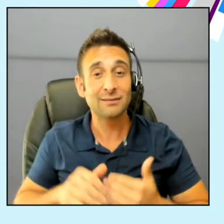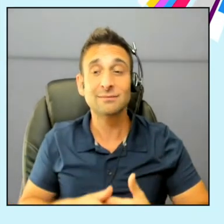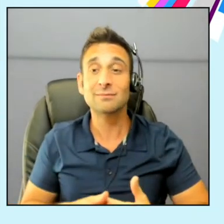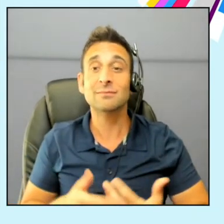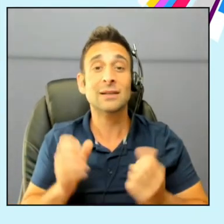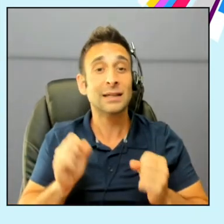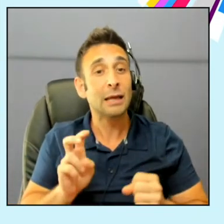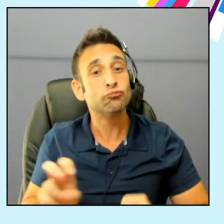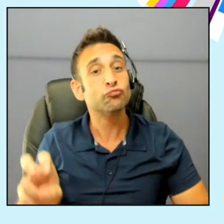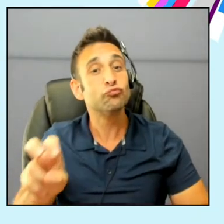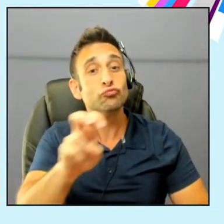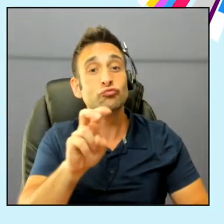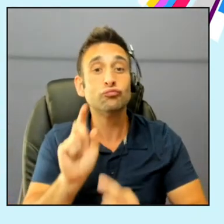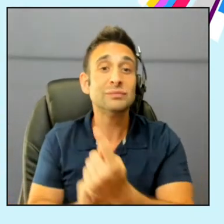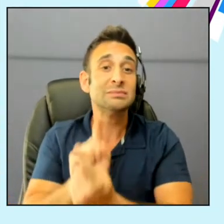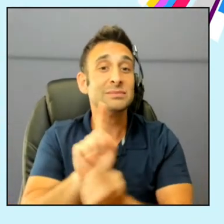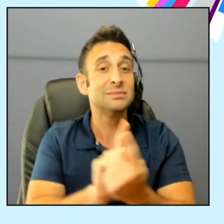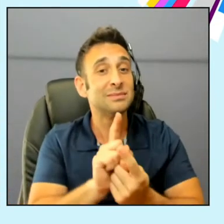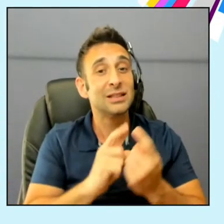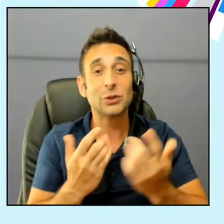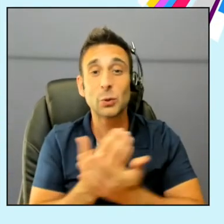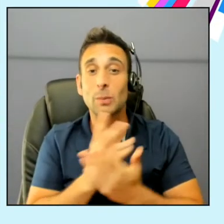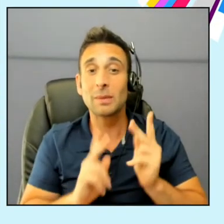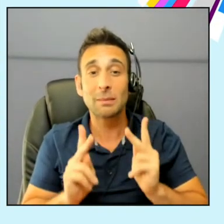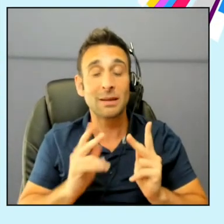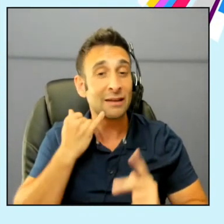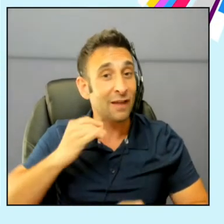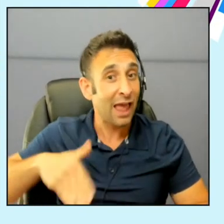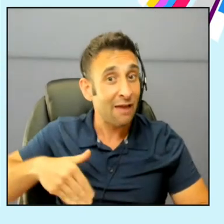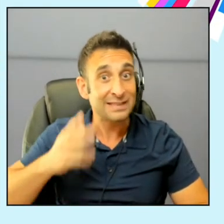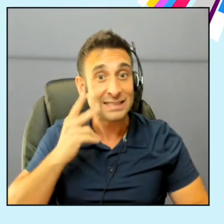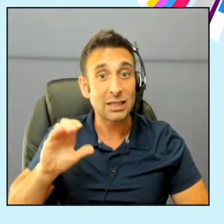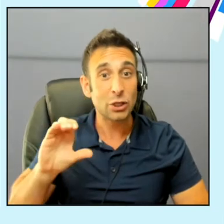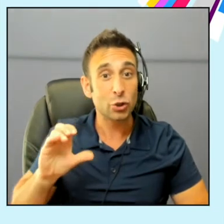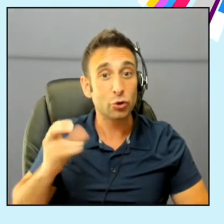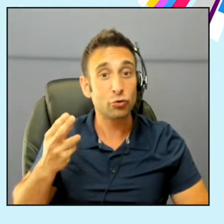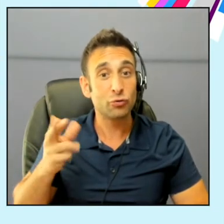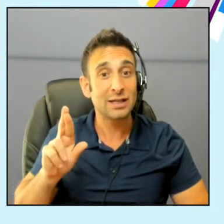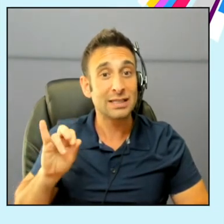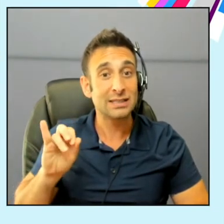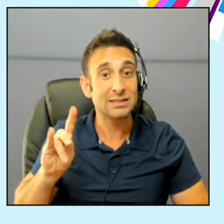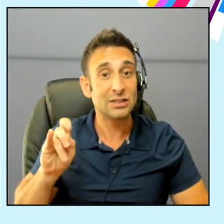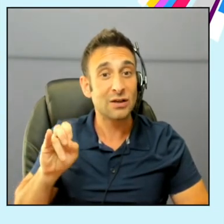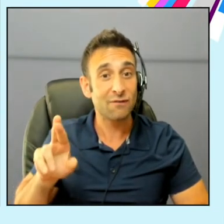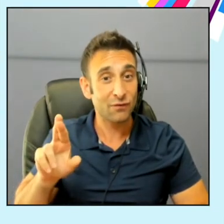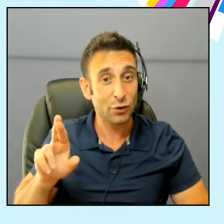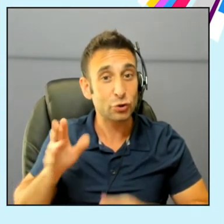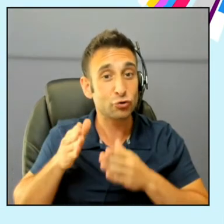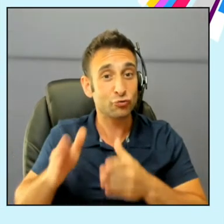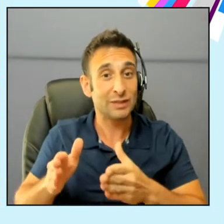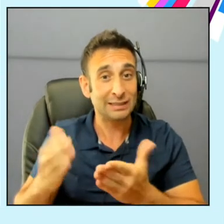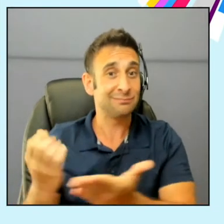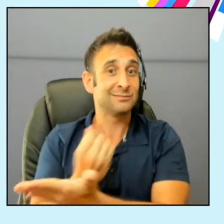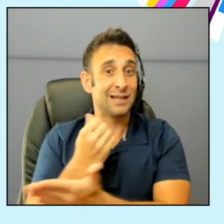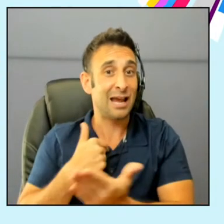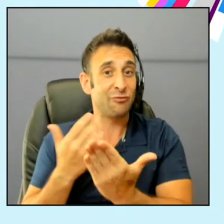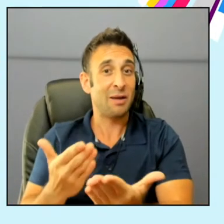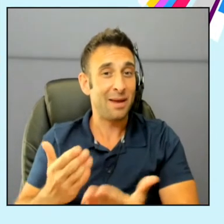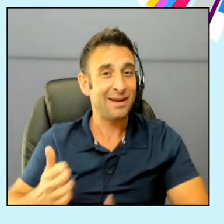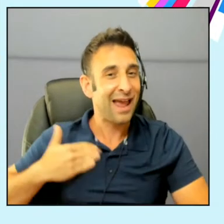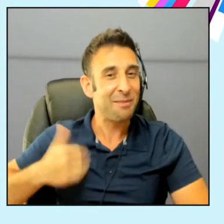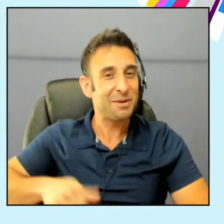space, meet new people. And if you haven't yet had a chance to look at Christopher Street, I definitely recommend it. Happy Pride, everyone. Happy Pride.